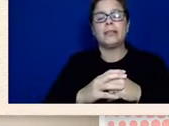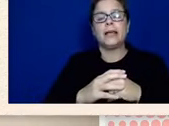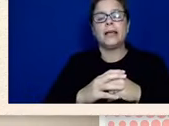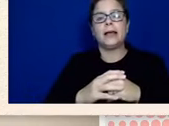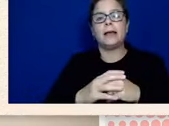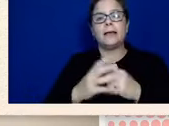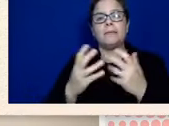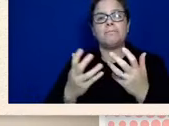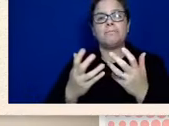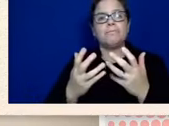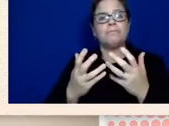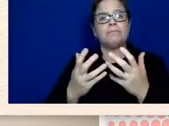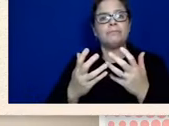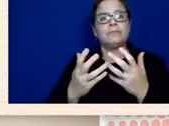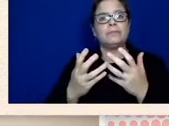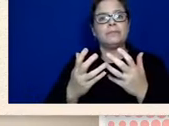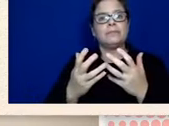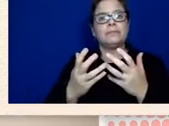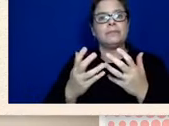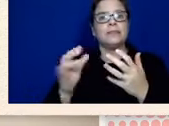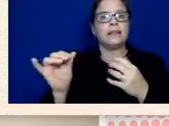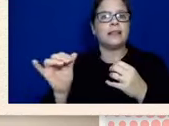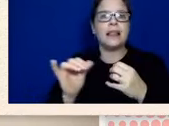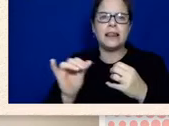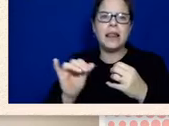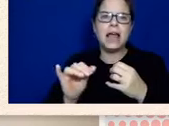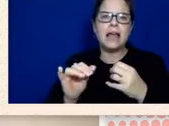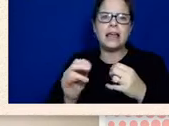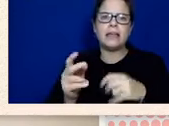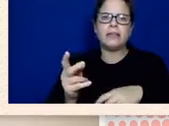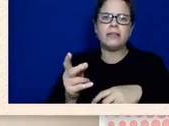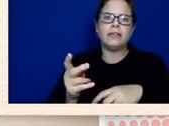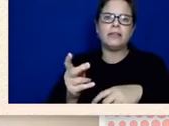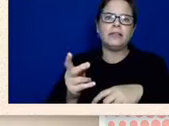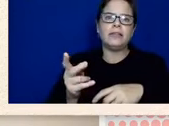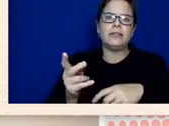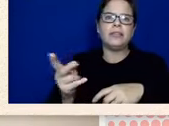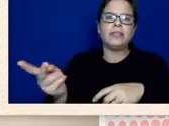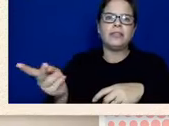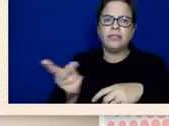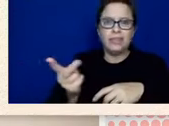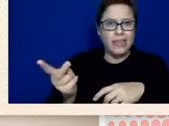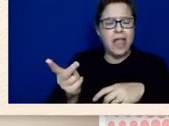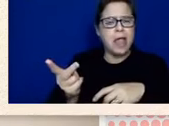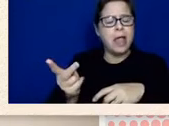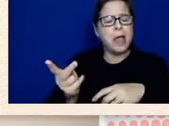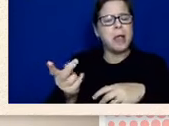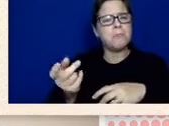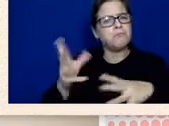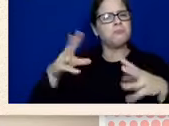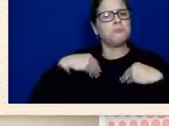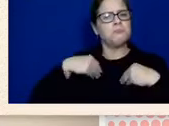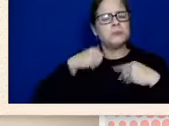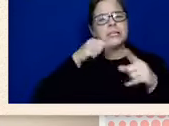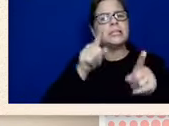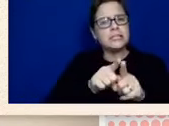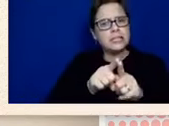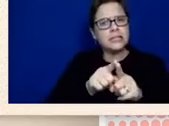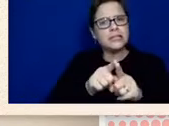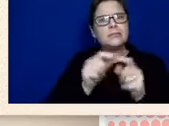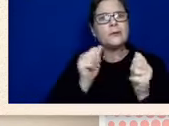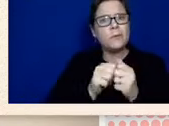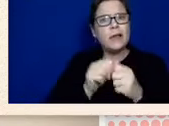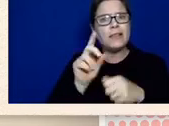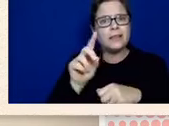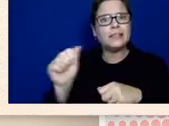it was sort of valuable for them to have a sister with a disability because we got on all the rides.